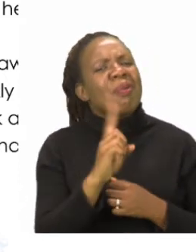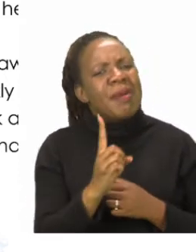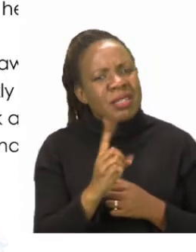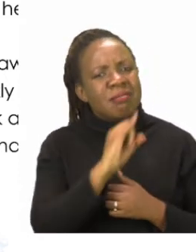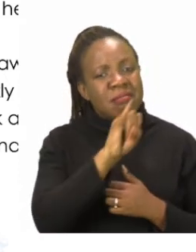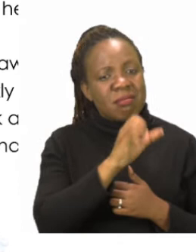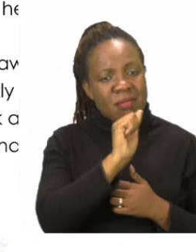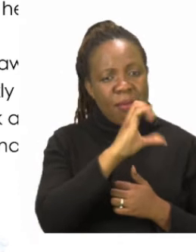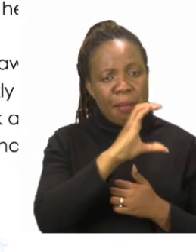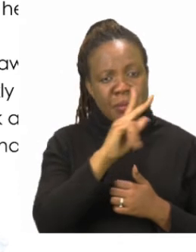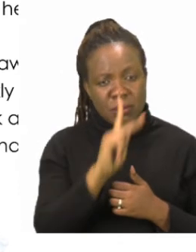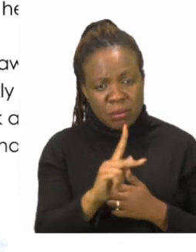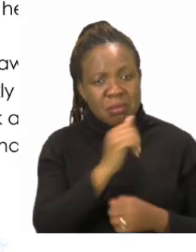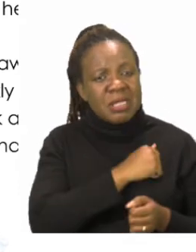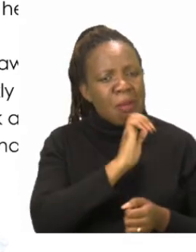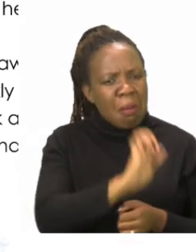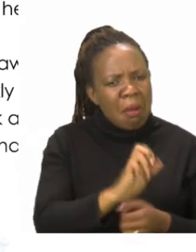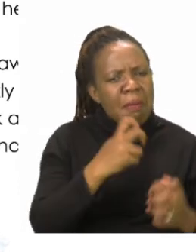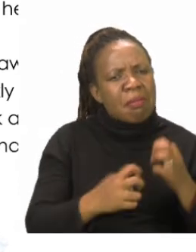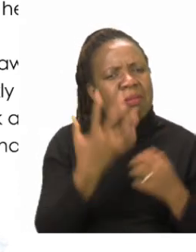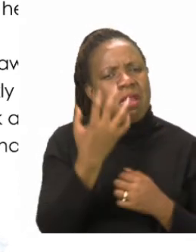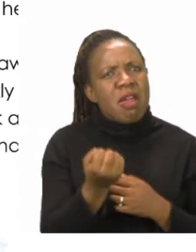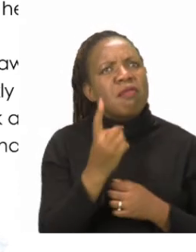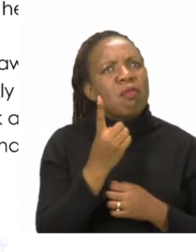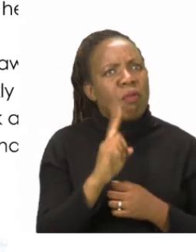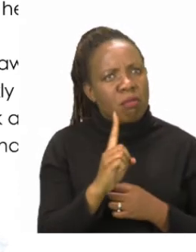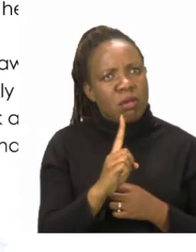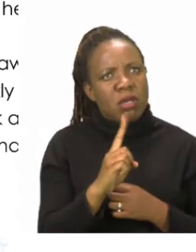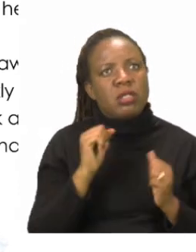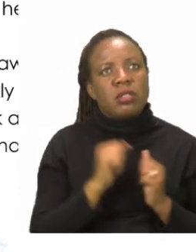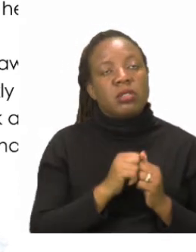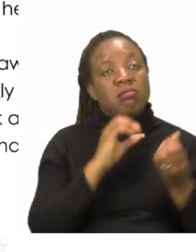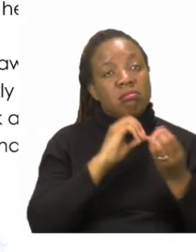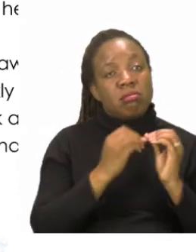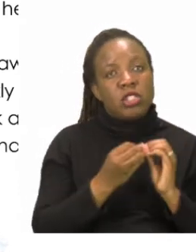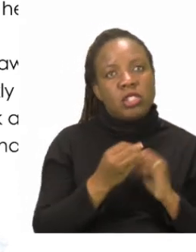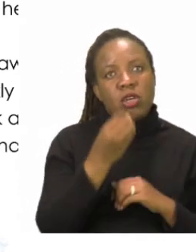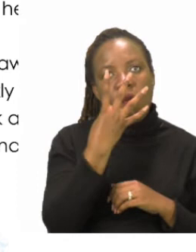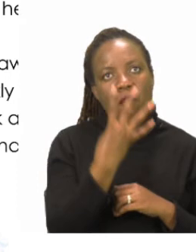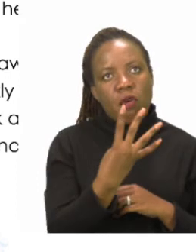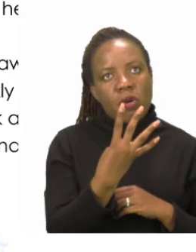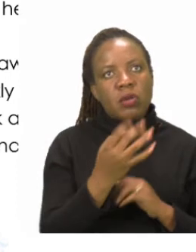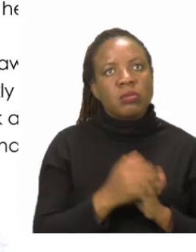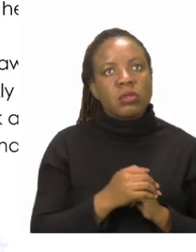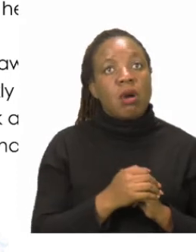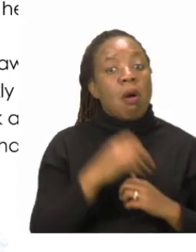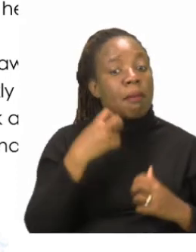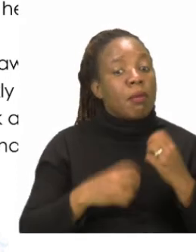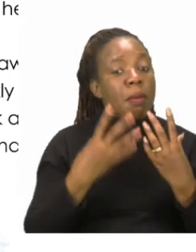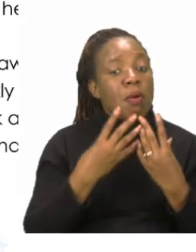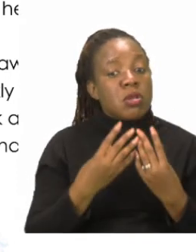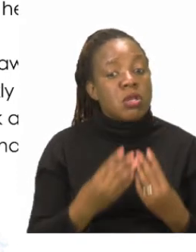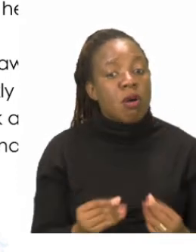4. What was the answer to their problem? What was the answer to